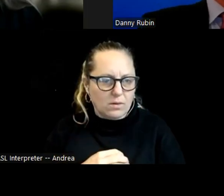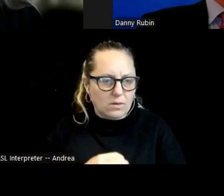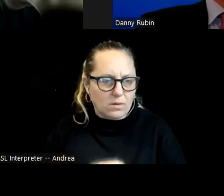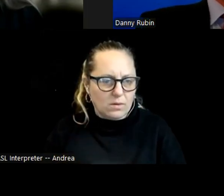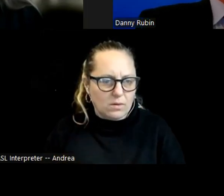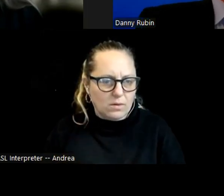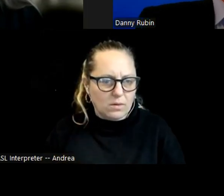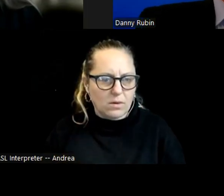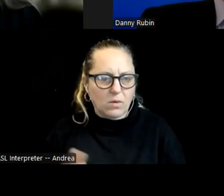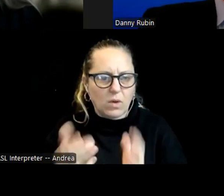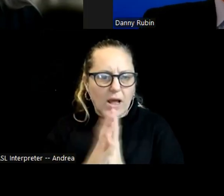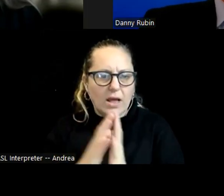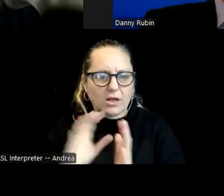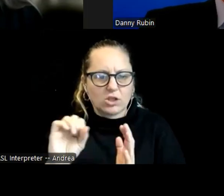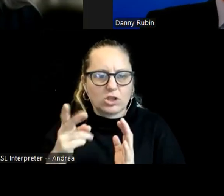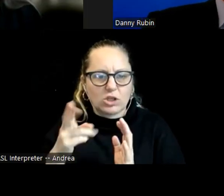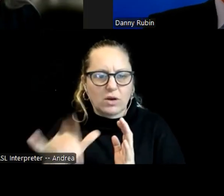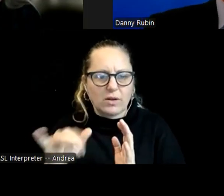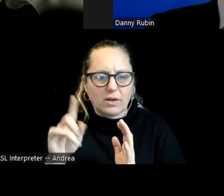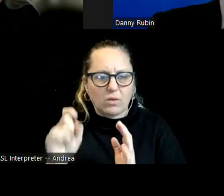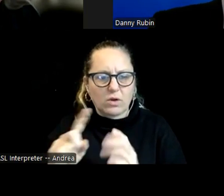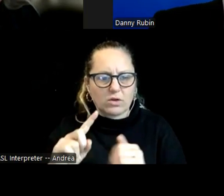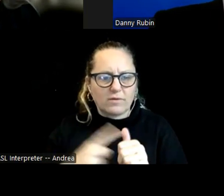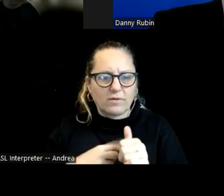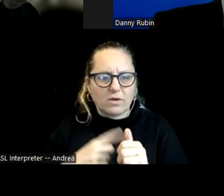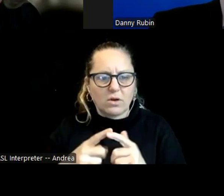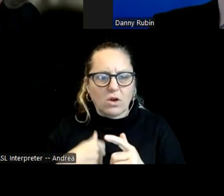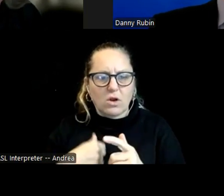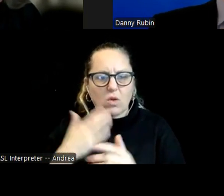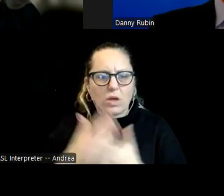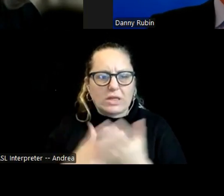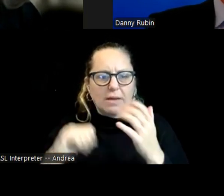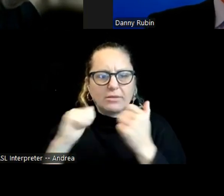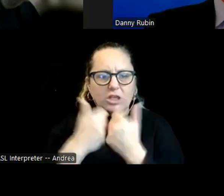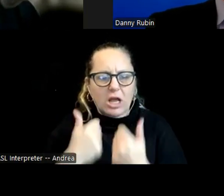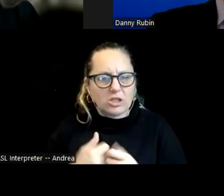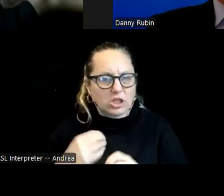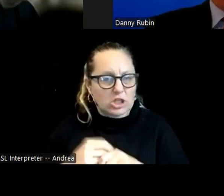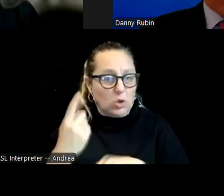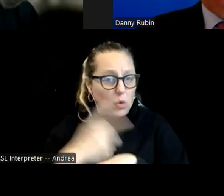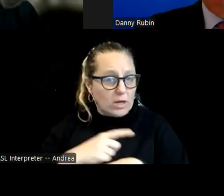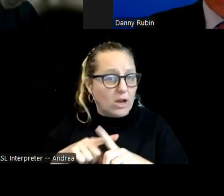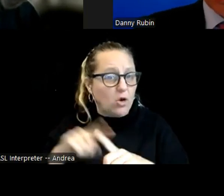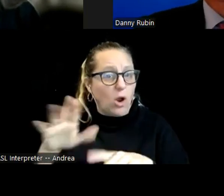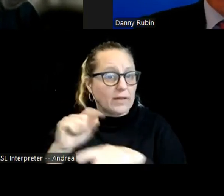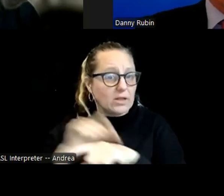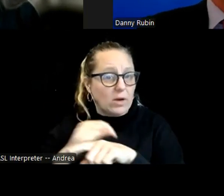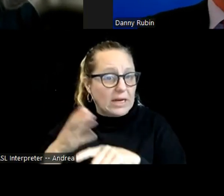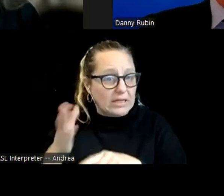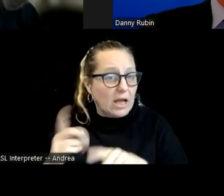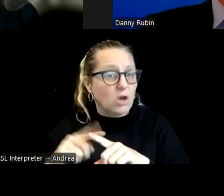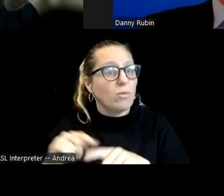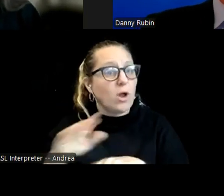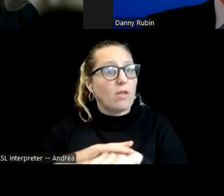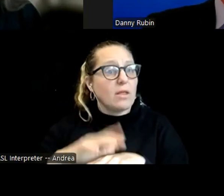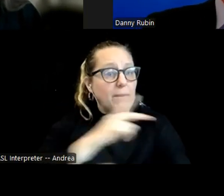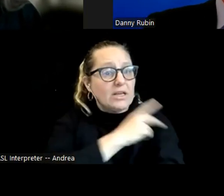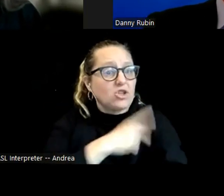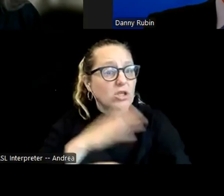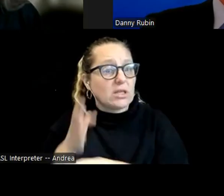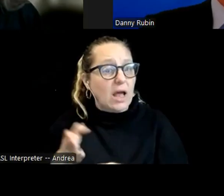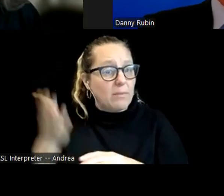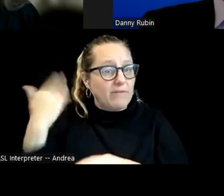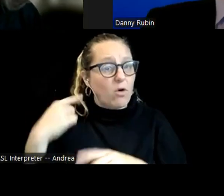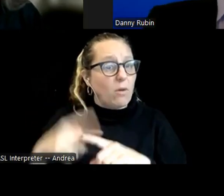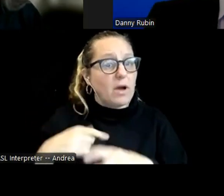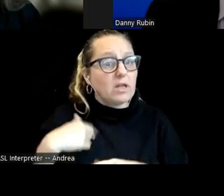Okay, well, let me ask Sherry that question first. What are some of the challenges in your day? Now, you're on the training side, you've been on the patient side. Like, what are some of the things that are